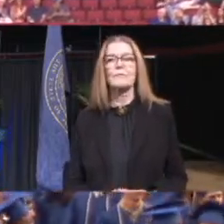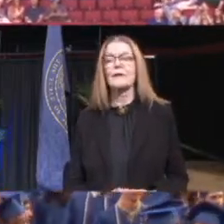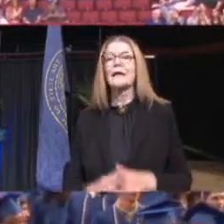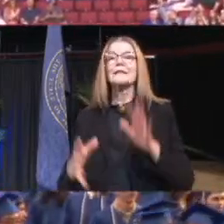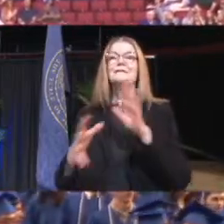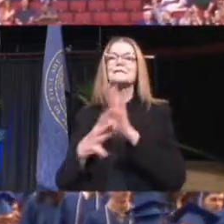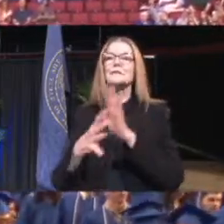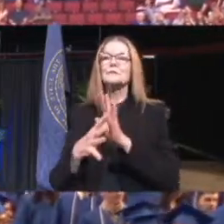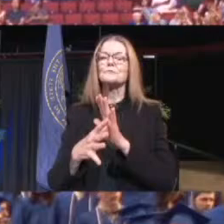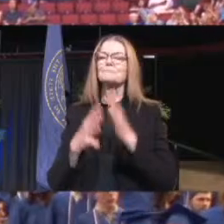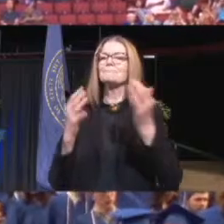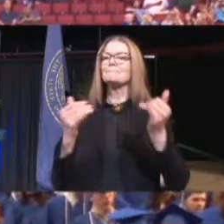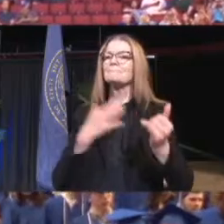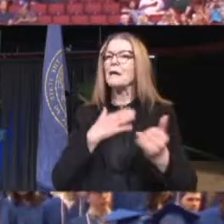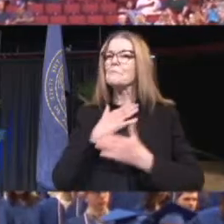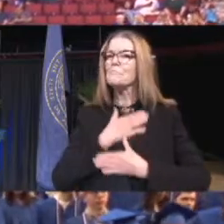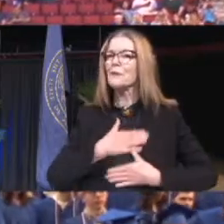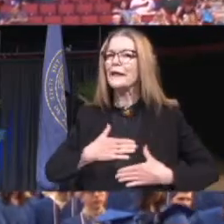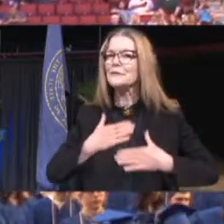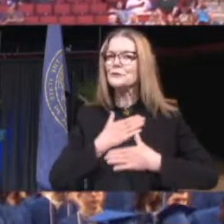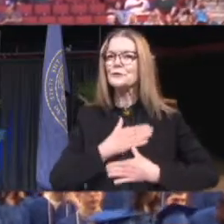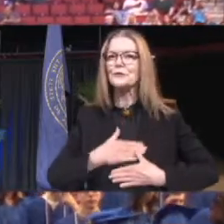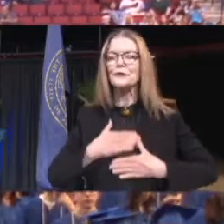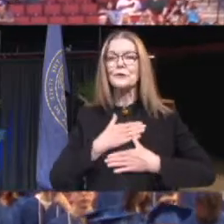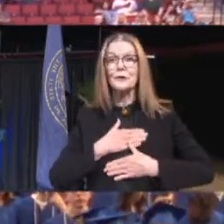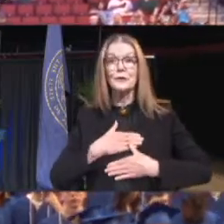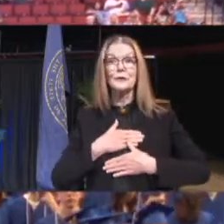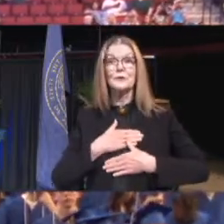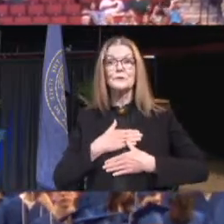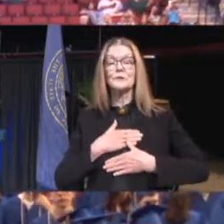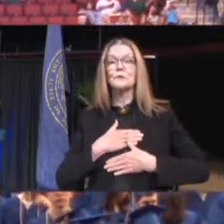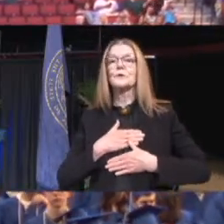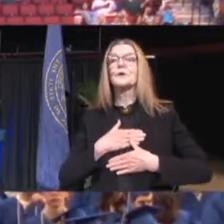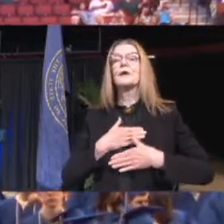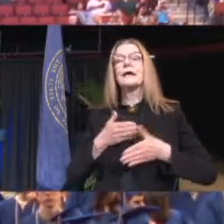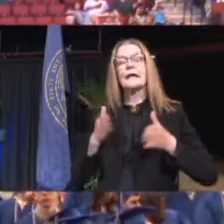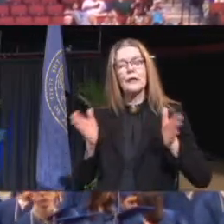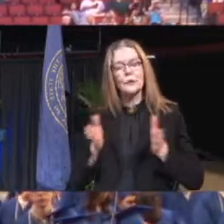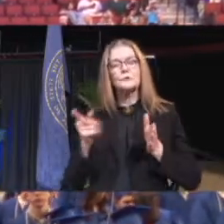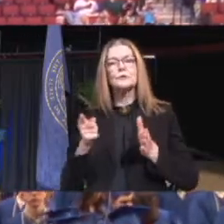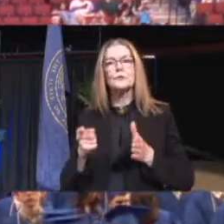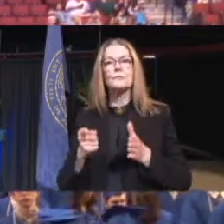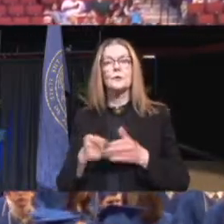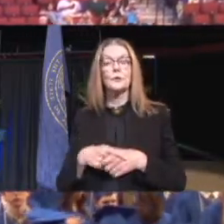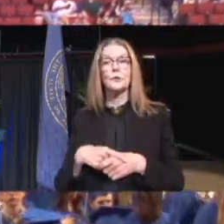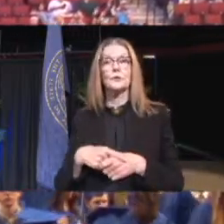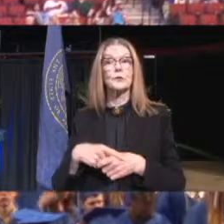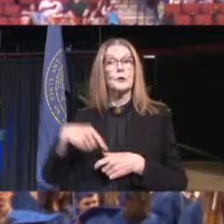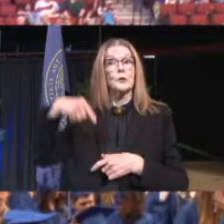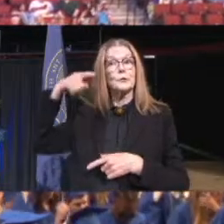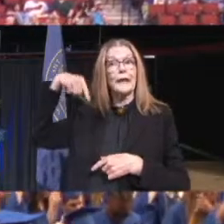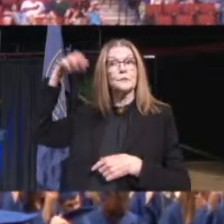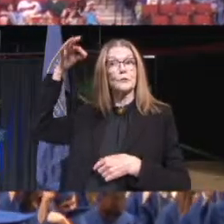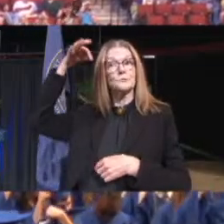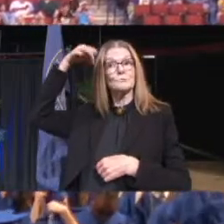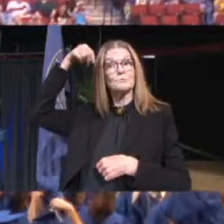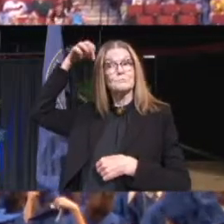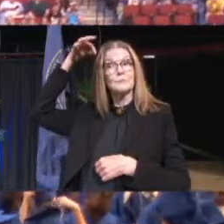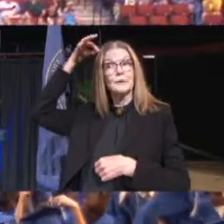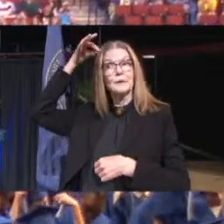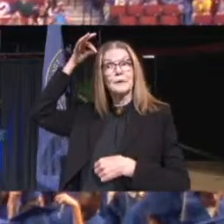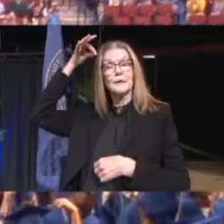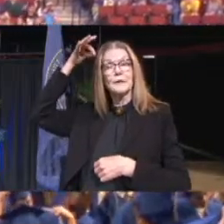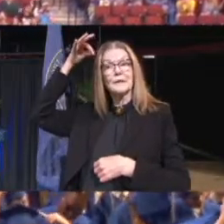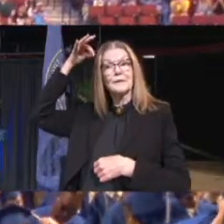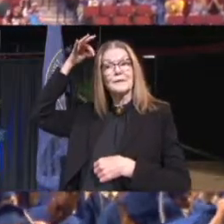Seniors, it is my pleasure to allow you or to encourage you to move your tassels. Please rise for the ceremonial turning